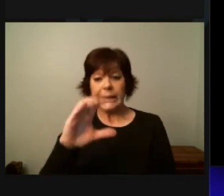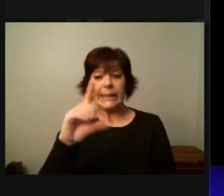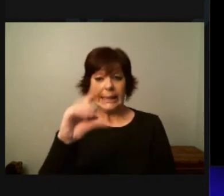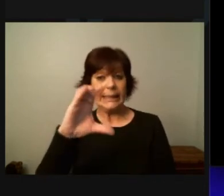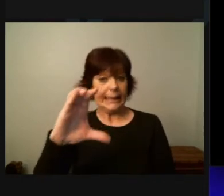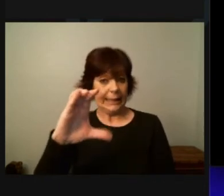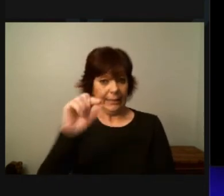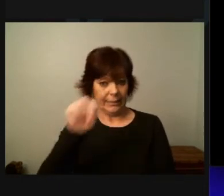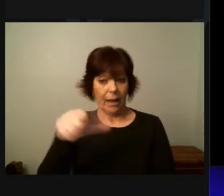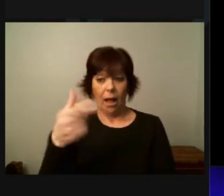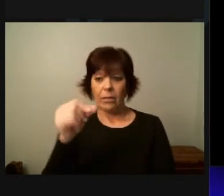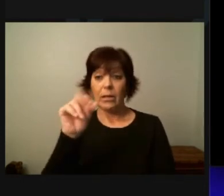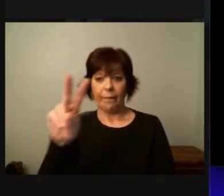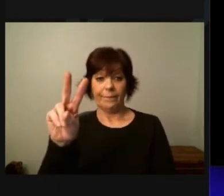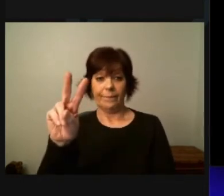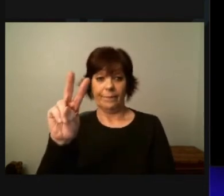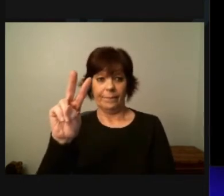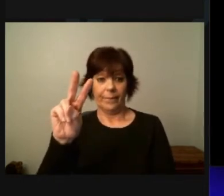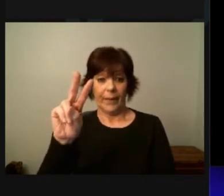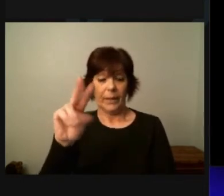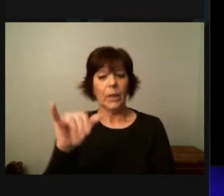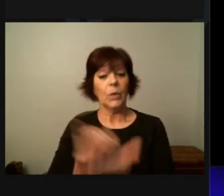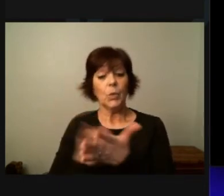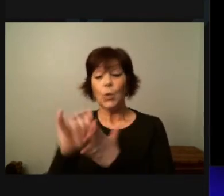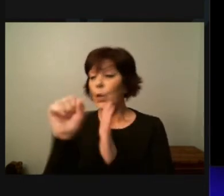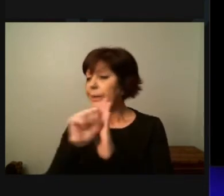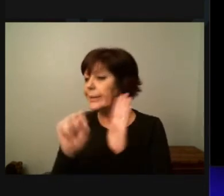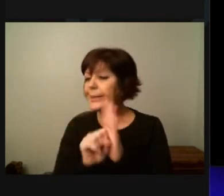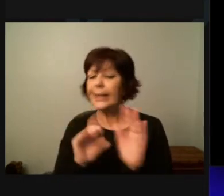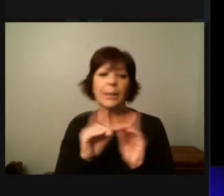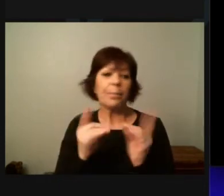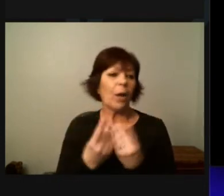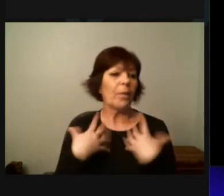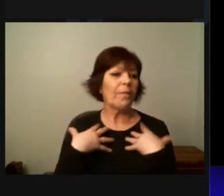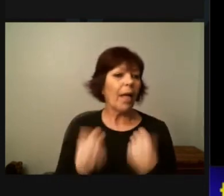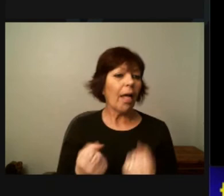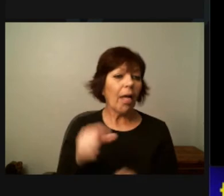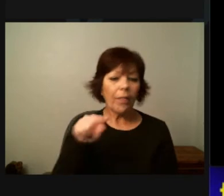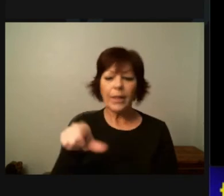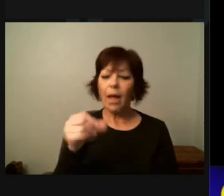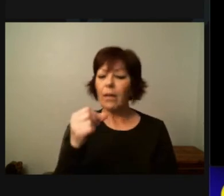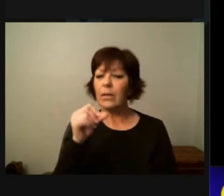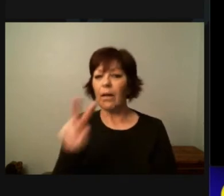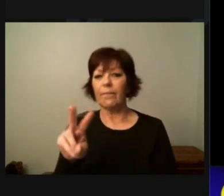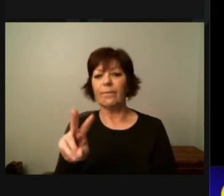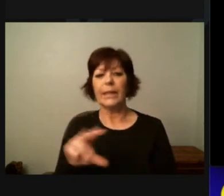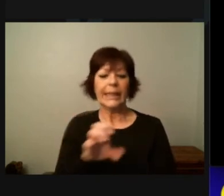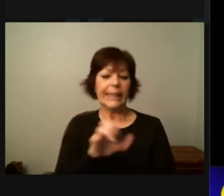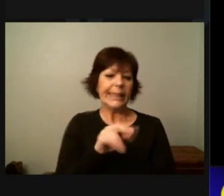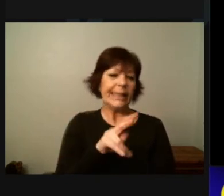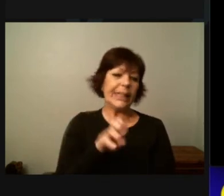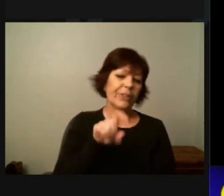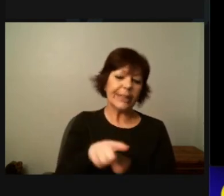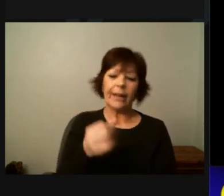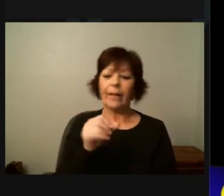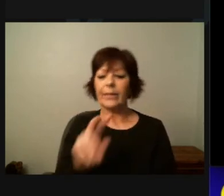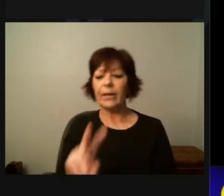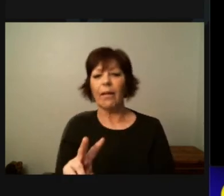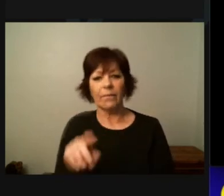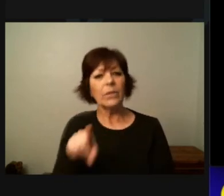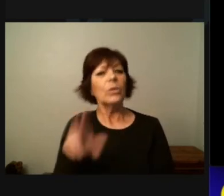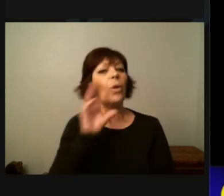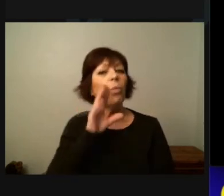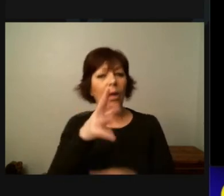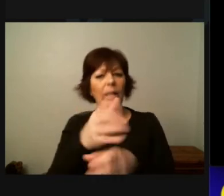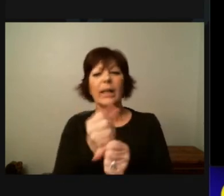cdc.gov, New York State Department of Health.gov, Erie.gov, and you're going to get